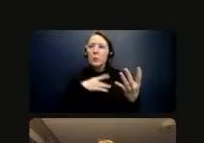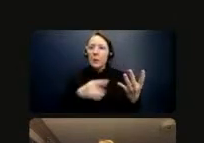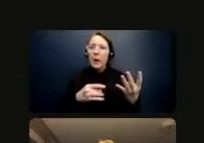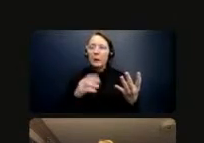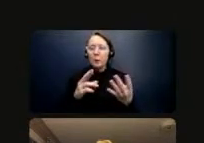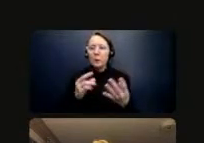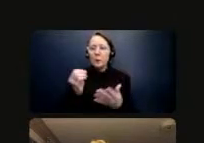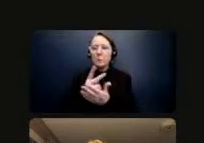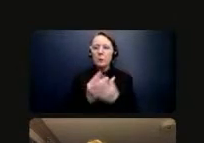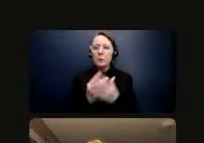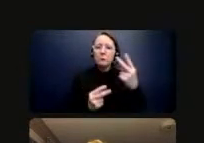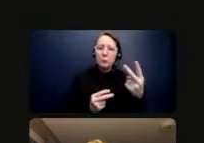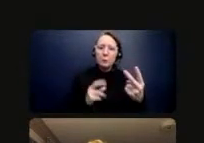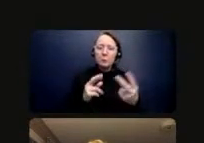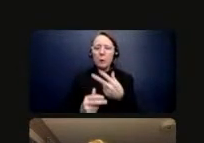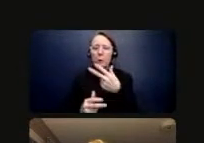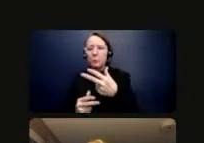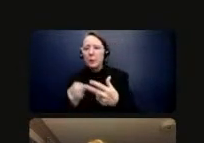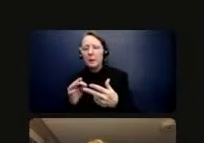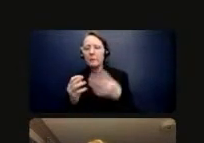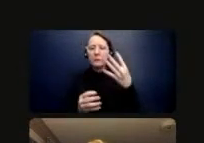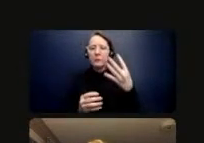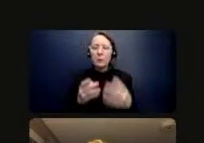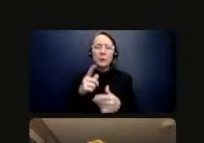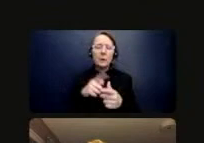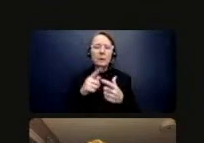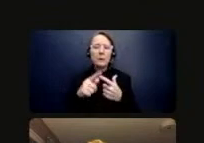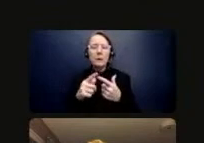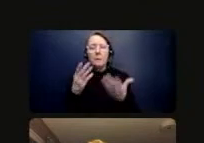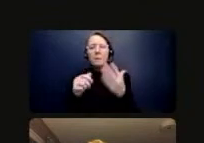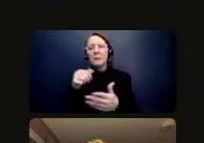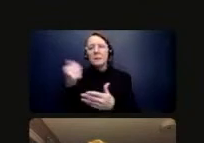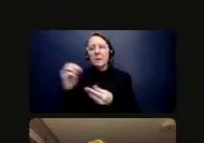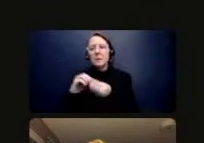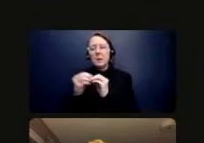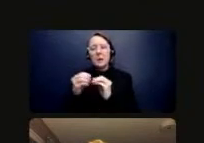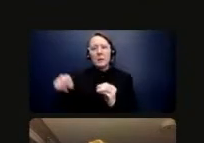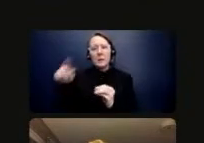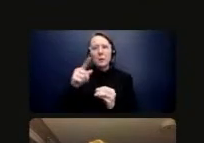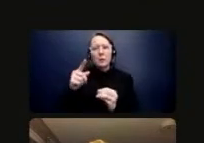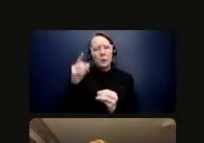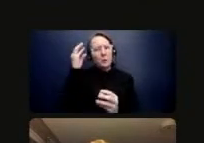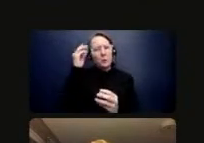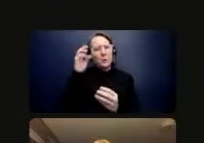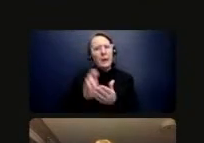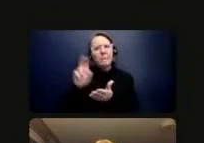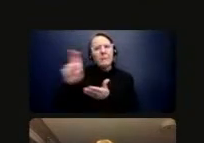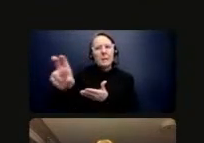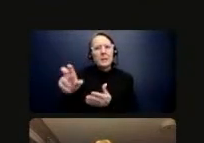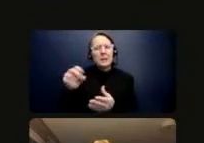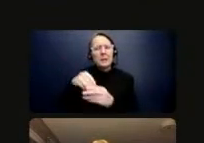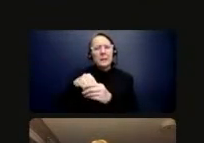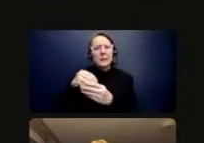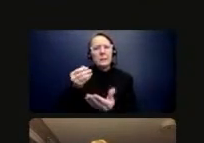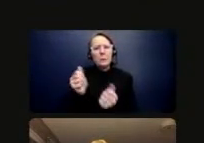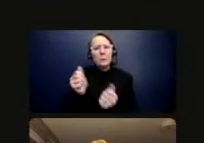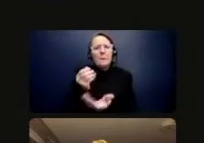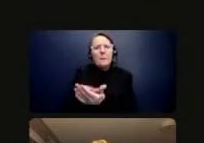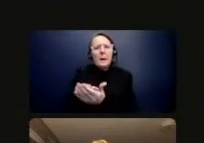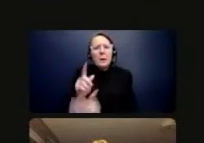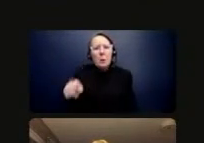approve at two or three of the four, and then maybe there's another number that you're investing in financially. Okay,